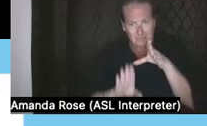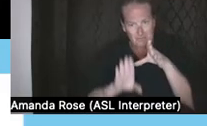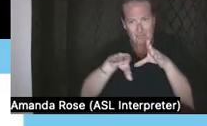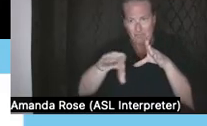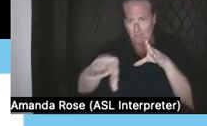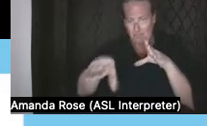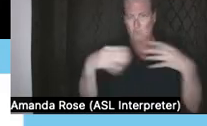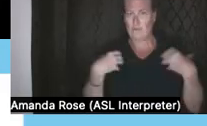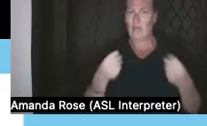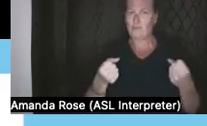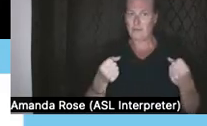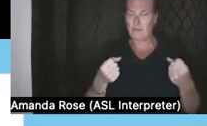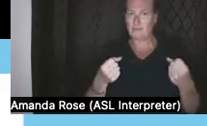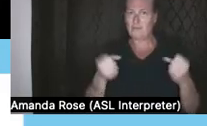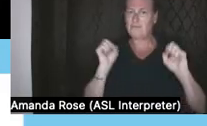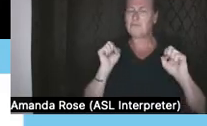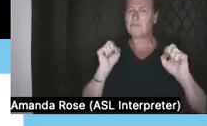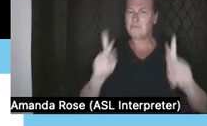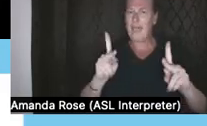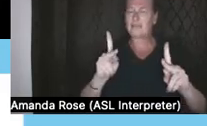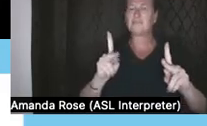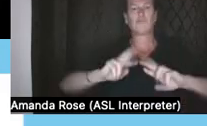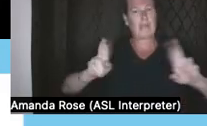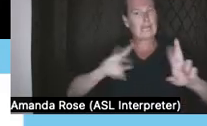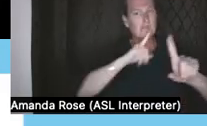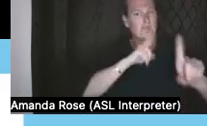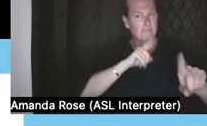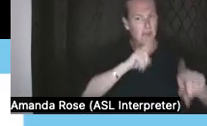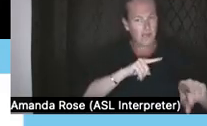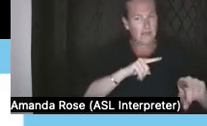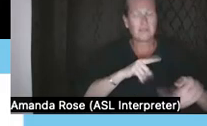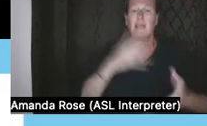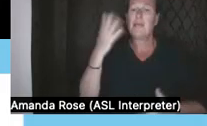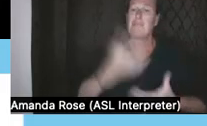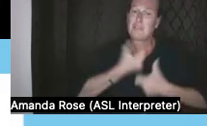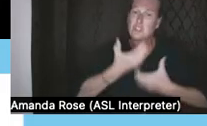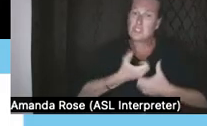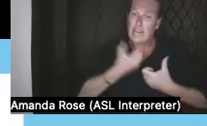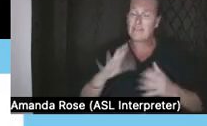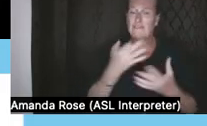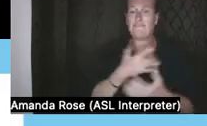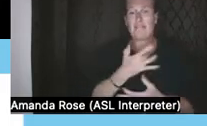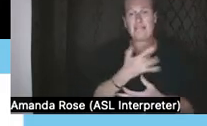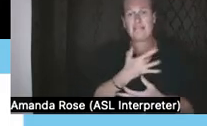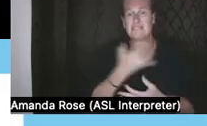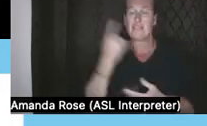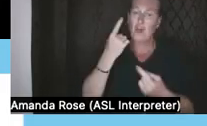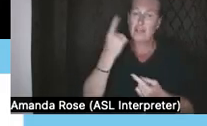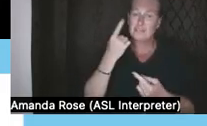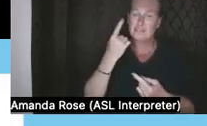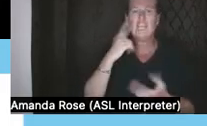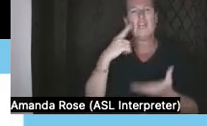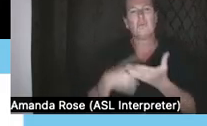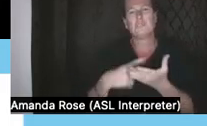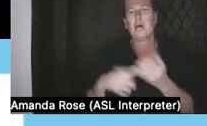they're back to responding to you. Maybe they're sharing how they're feeling and their thoughts. And we'll go into further